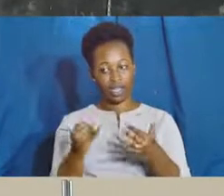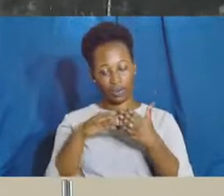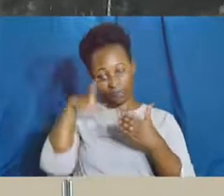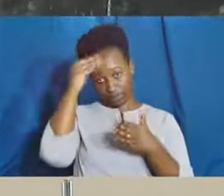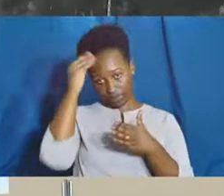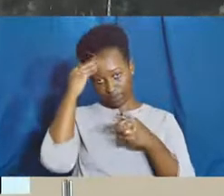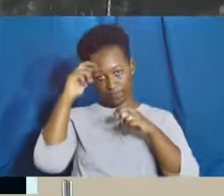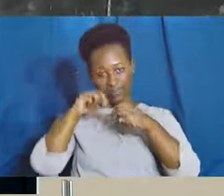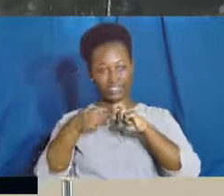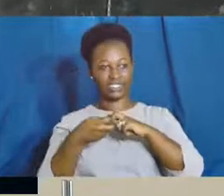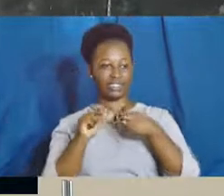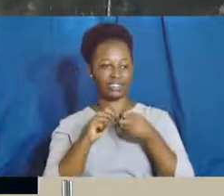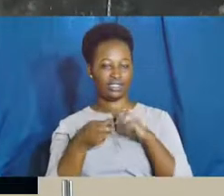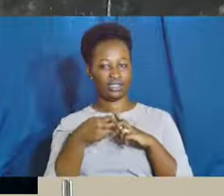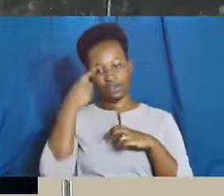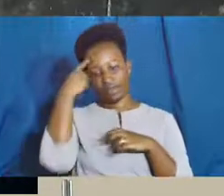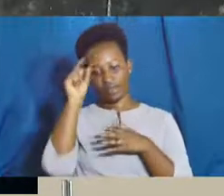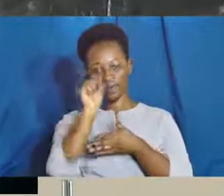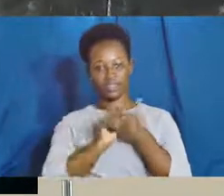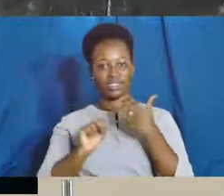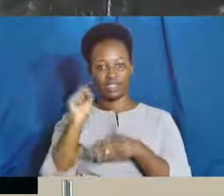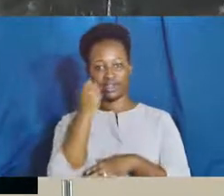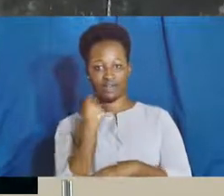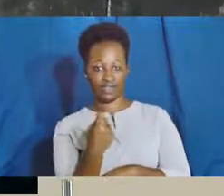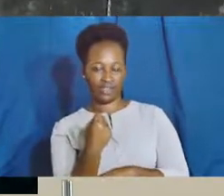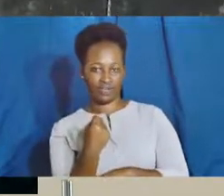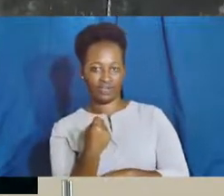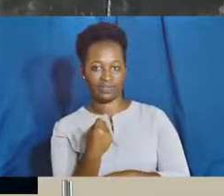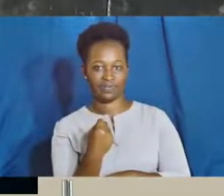physics for senior 5,